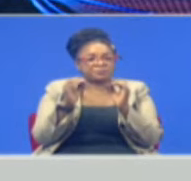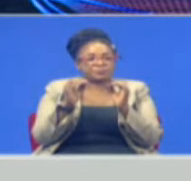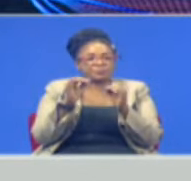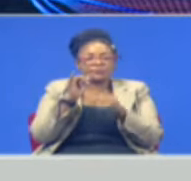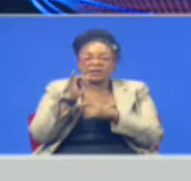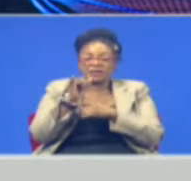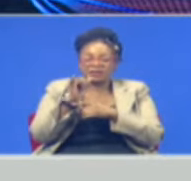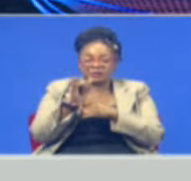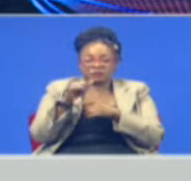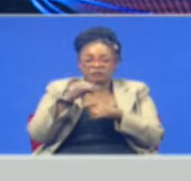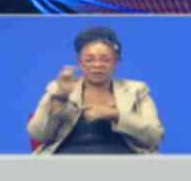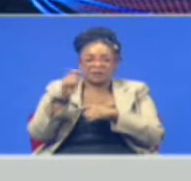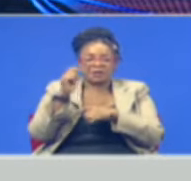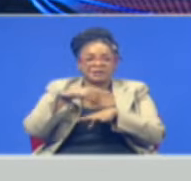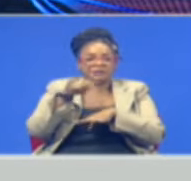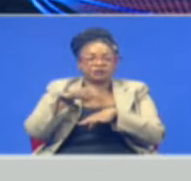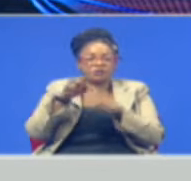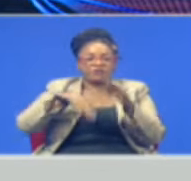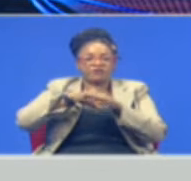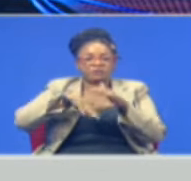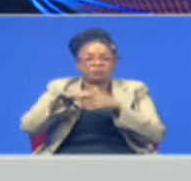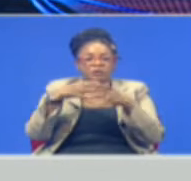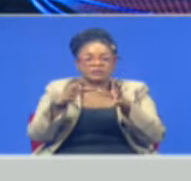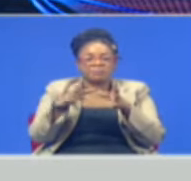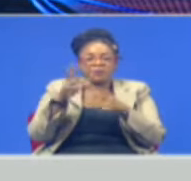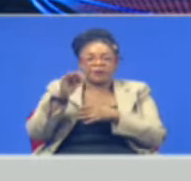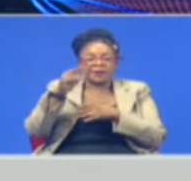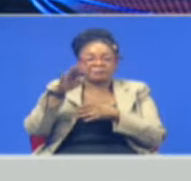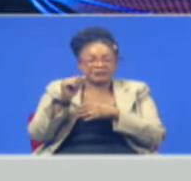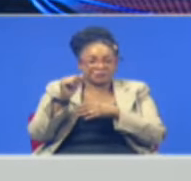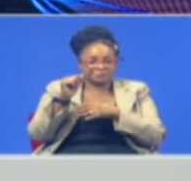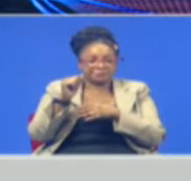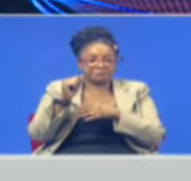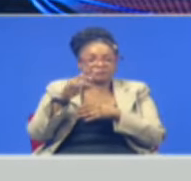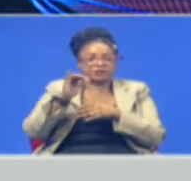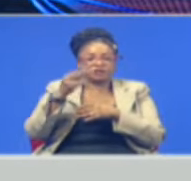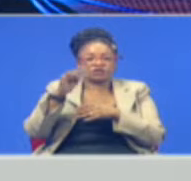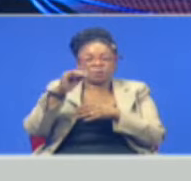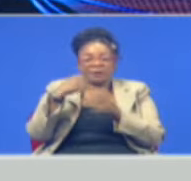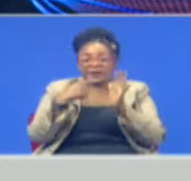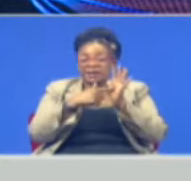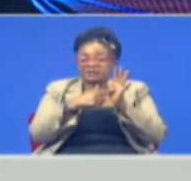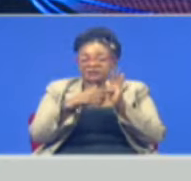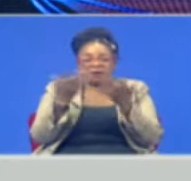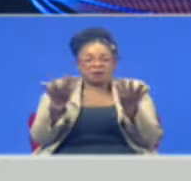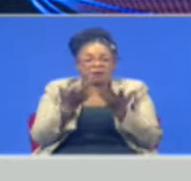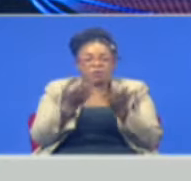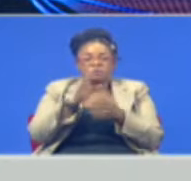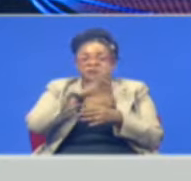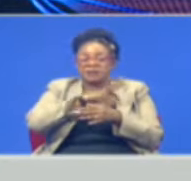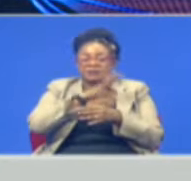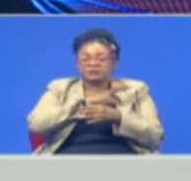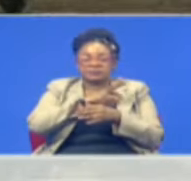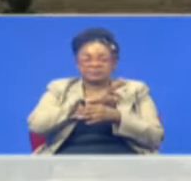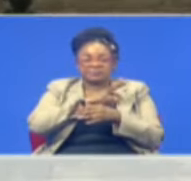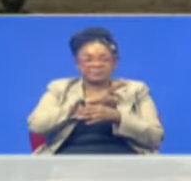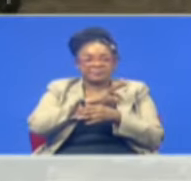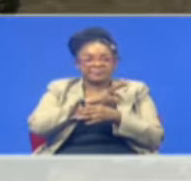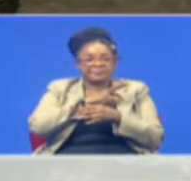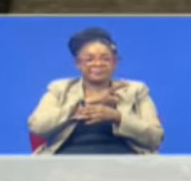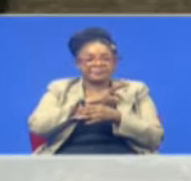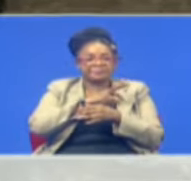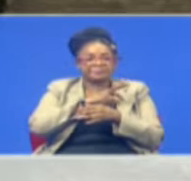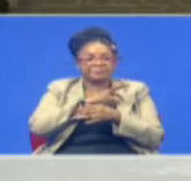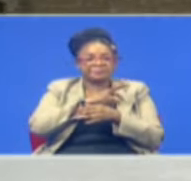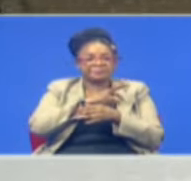Kenya national women's football team captain, that's Dorcas Shikobe, highlighting how else she earns a living. Yeah.